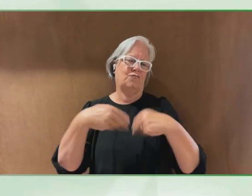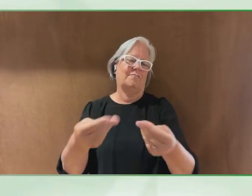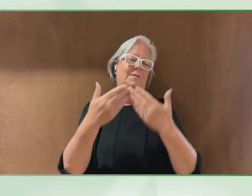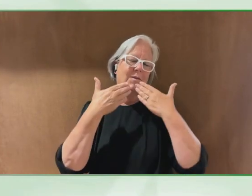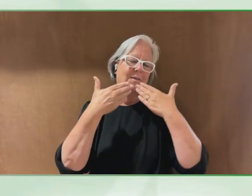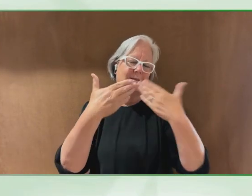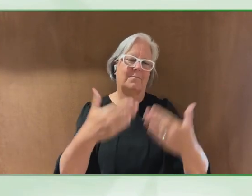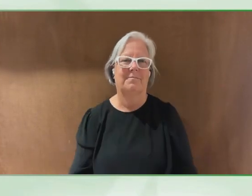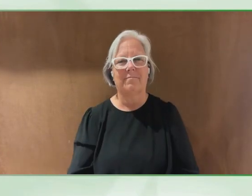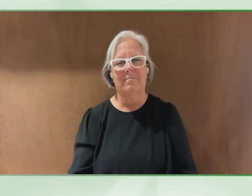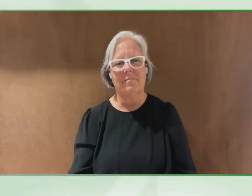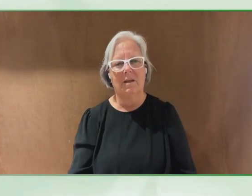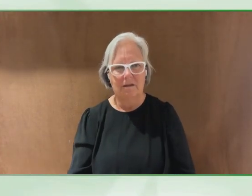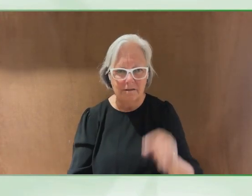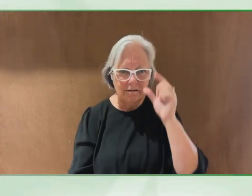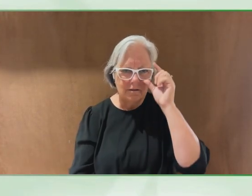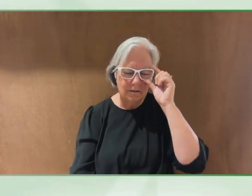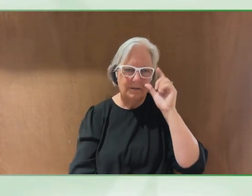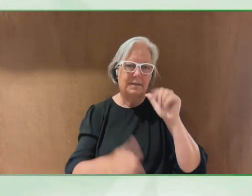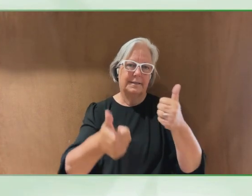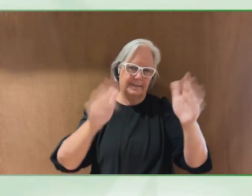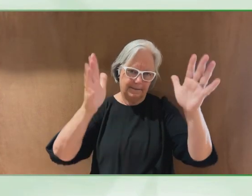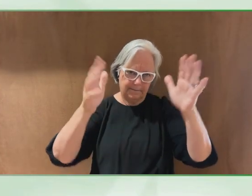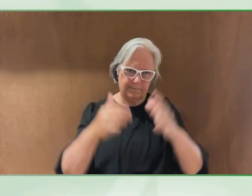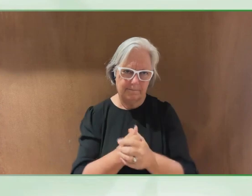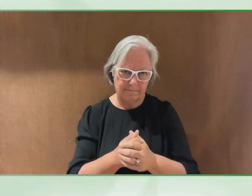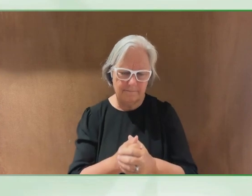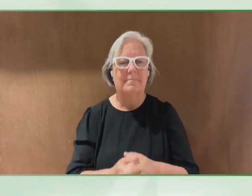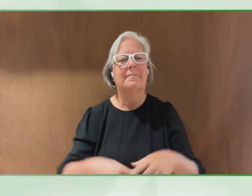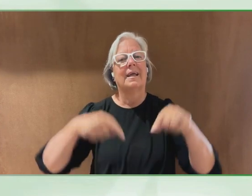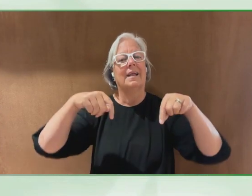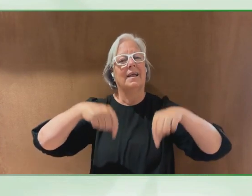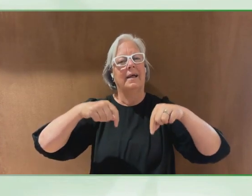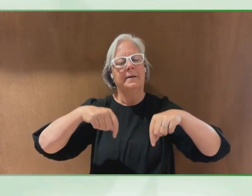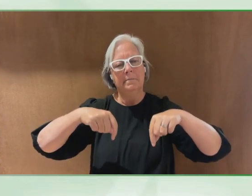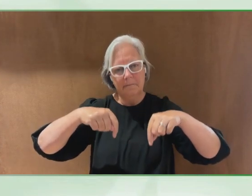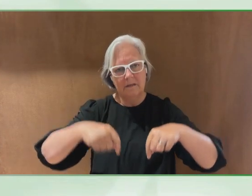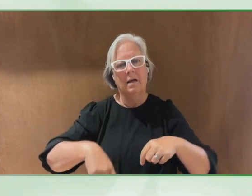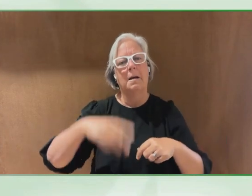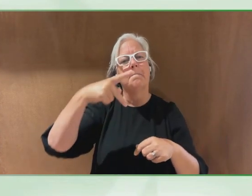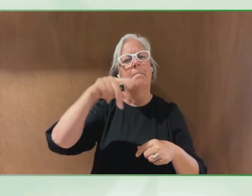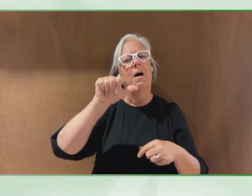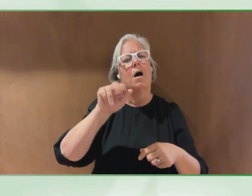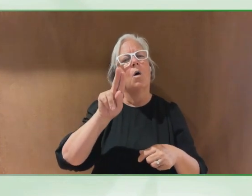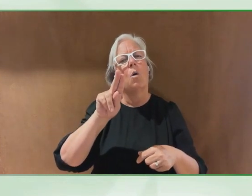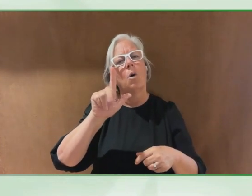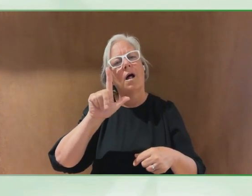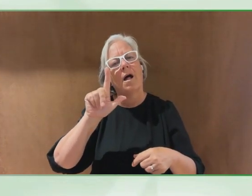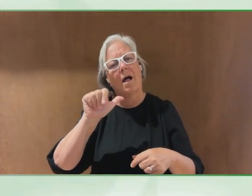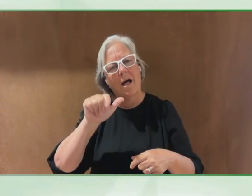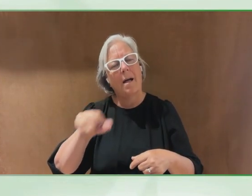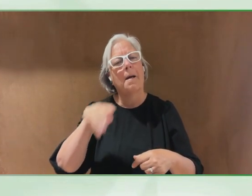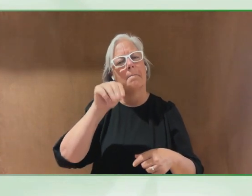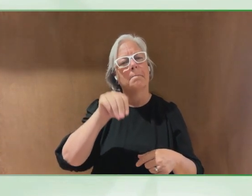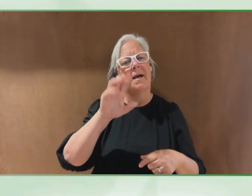Thanks, Rhiannon. So now we are moving to Paula MacDonald. Paula is a junior